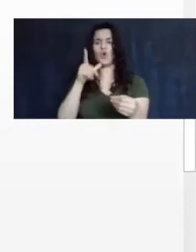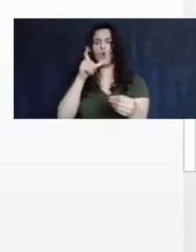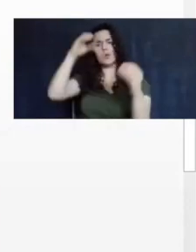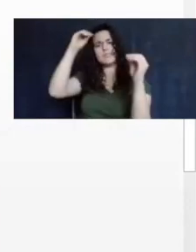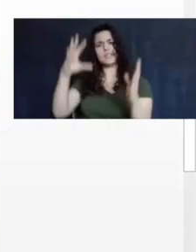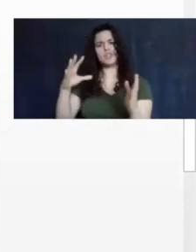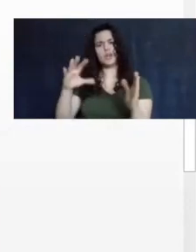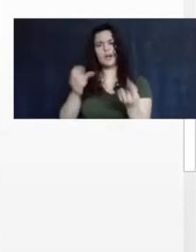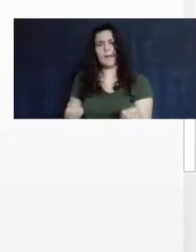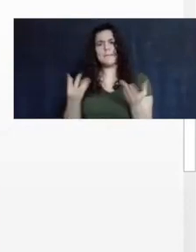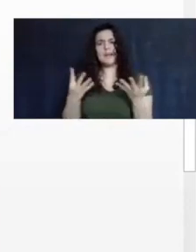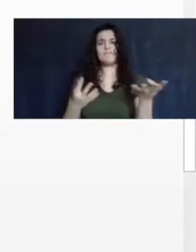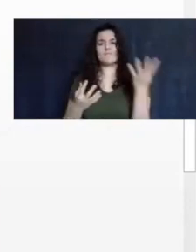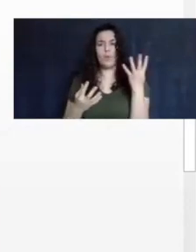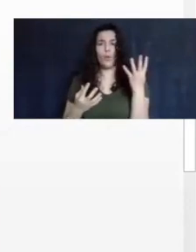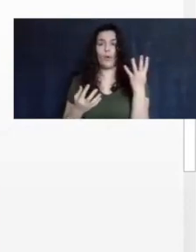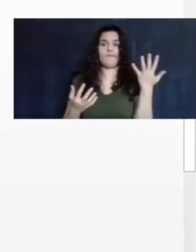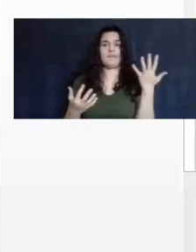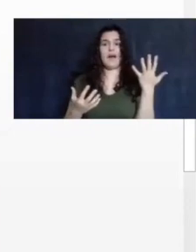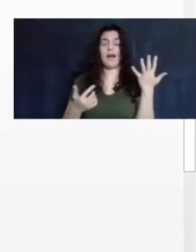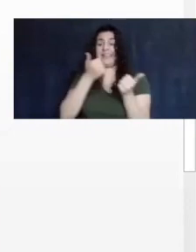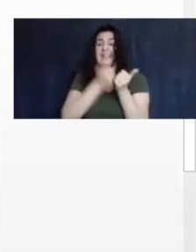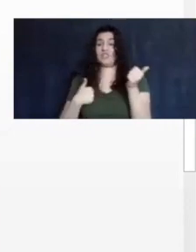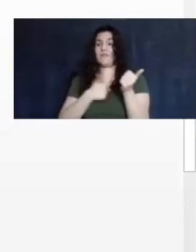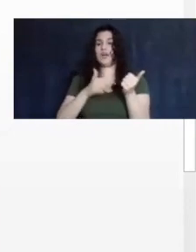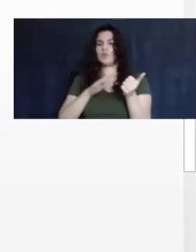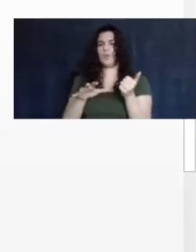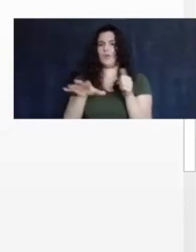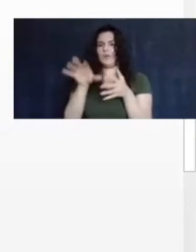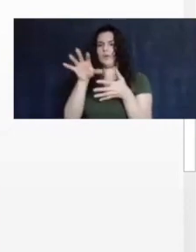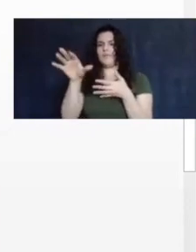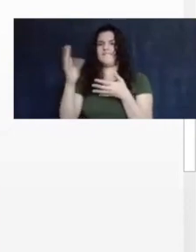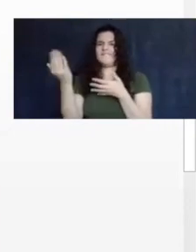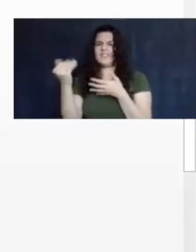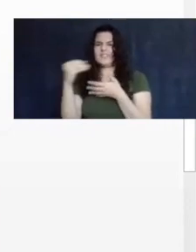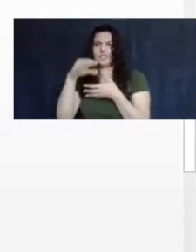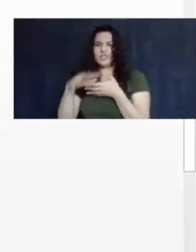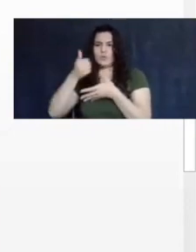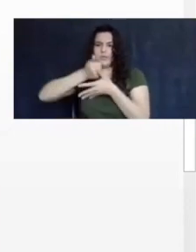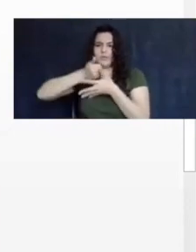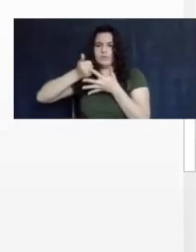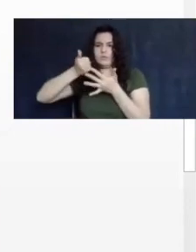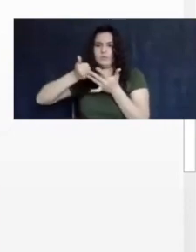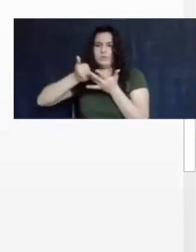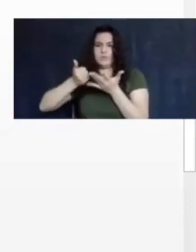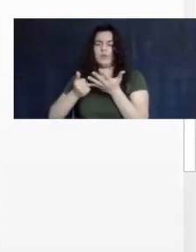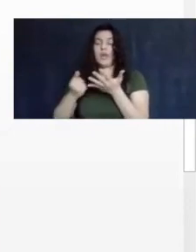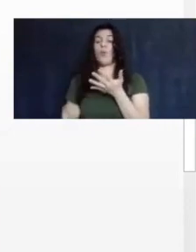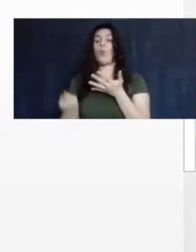5. And each of us will have 12 to 15 students assigned to us, and there'll be a lead. And that lead faculty will